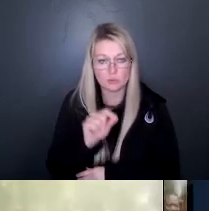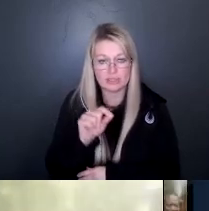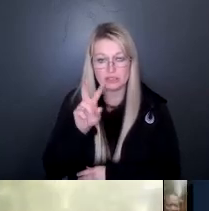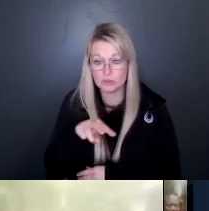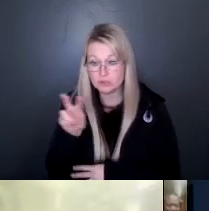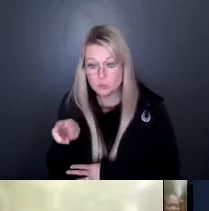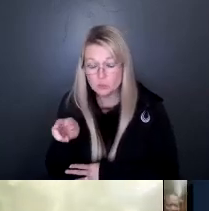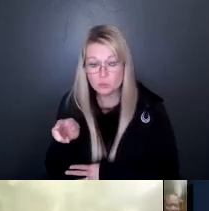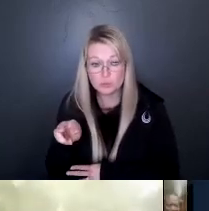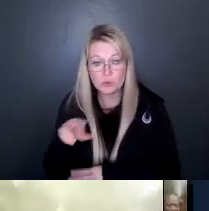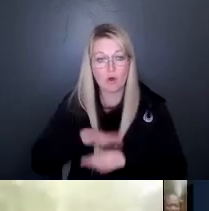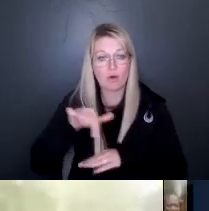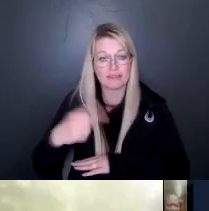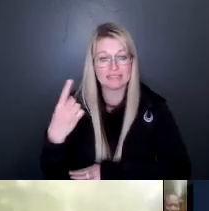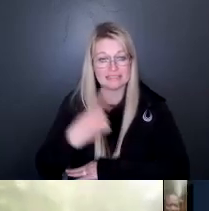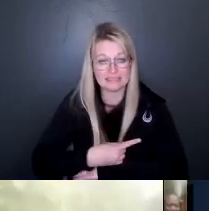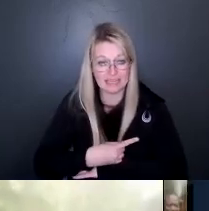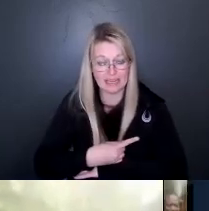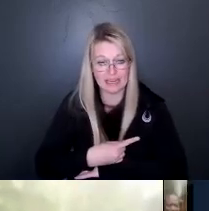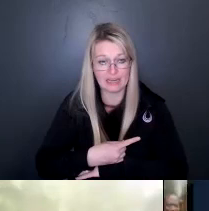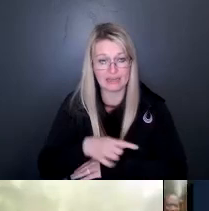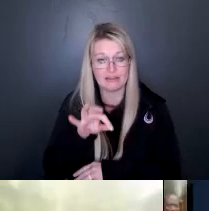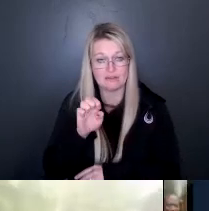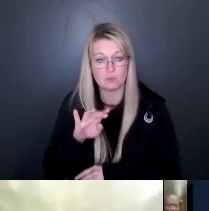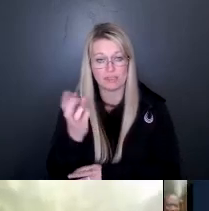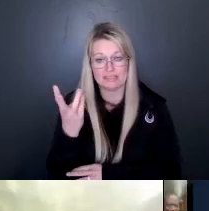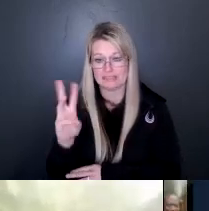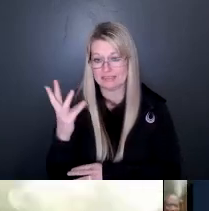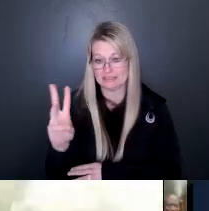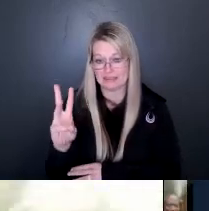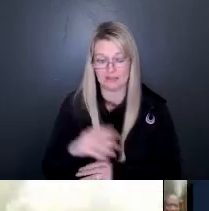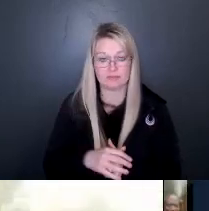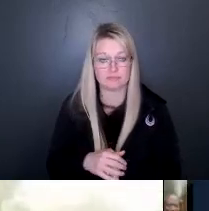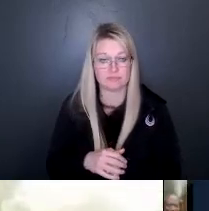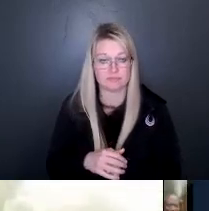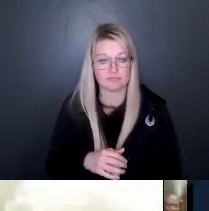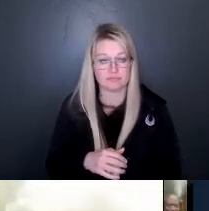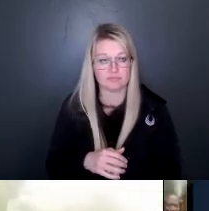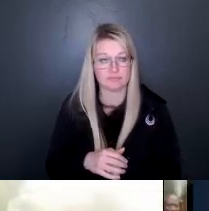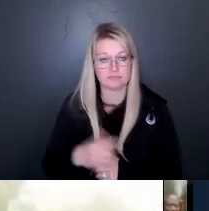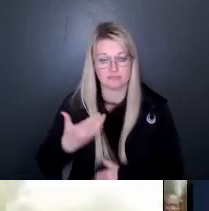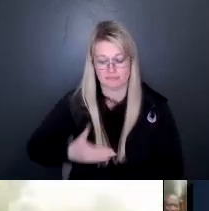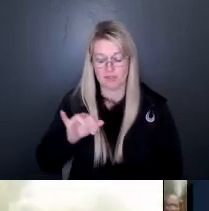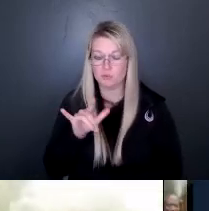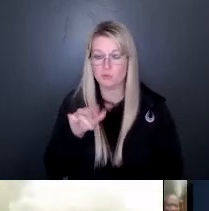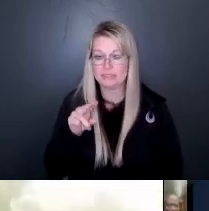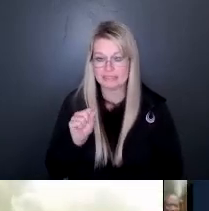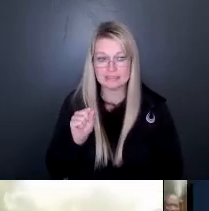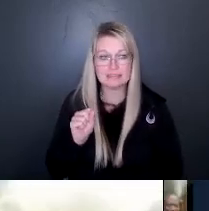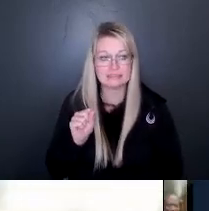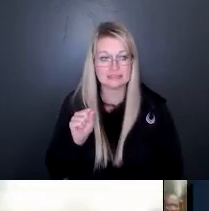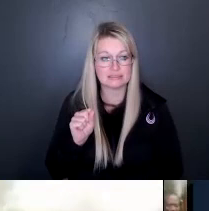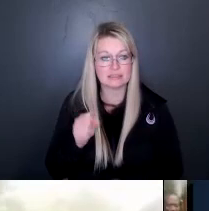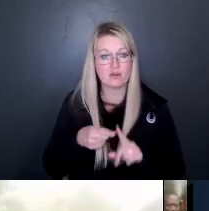2022, on this date of the 16th February. I'm Julius Namisano